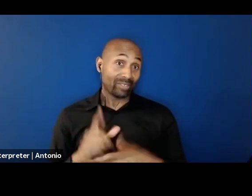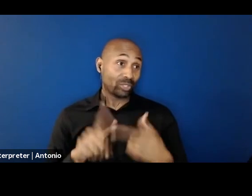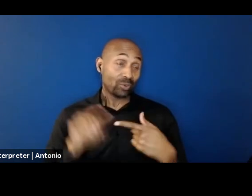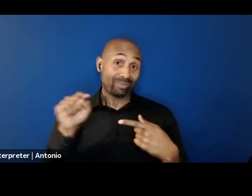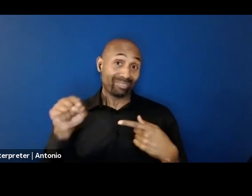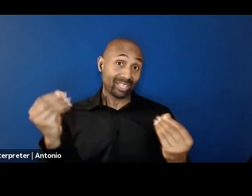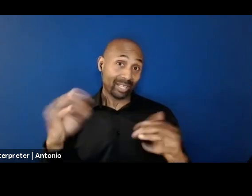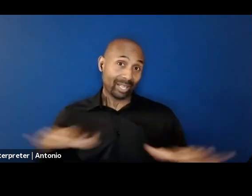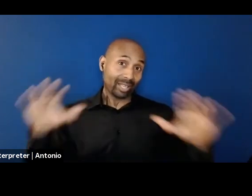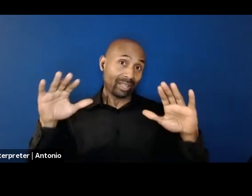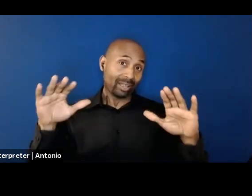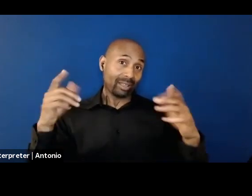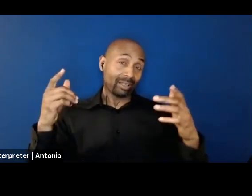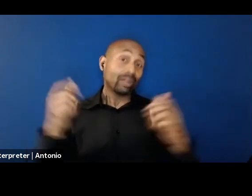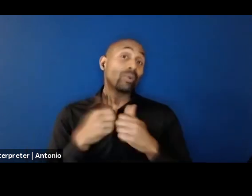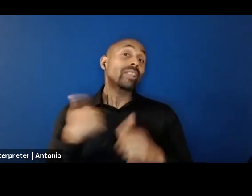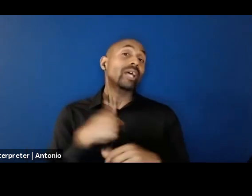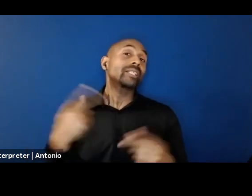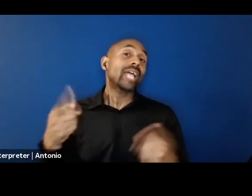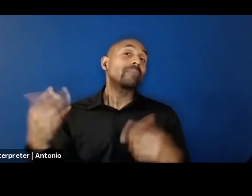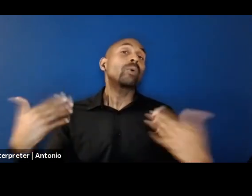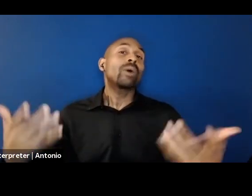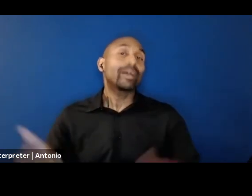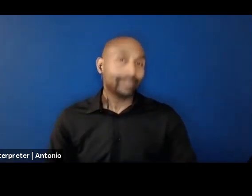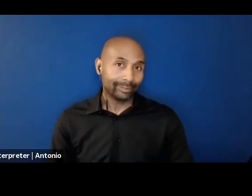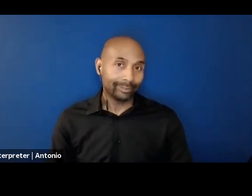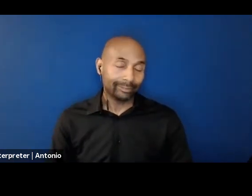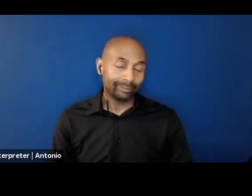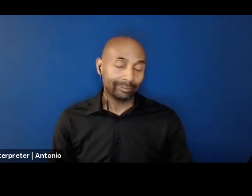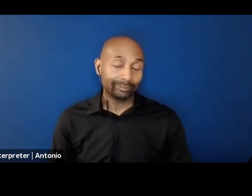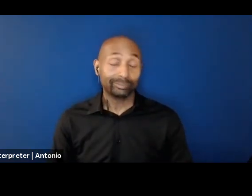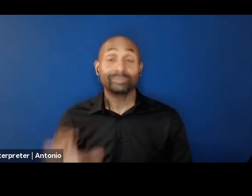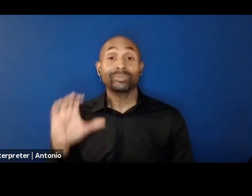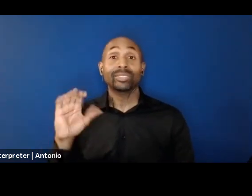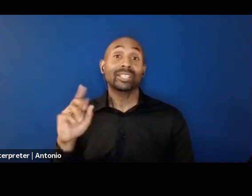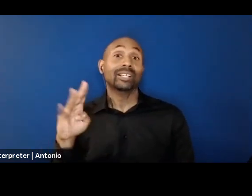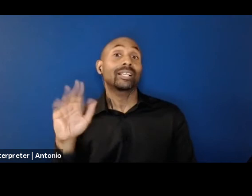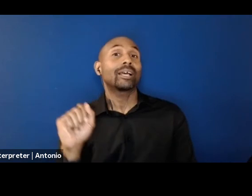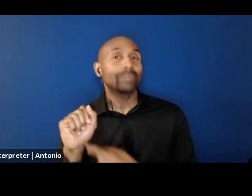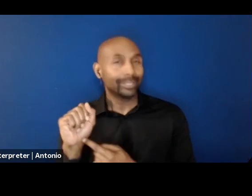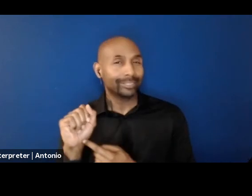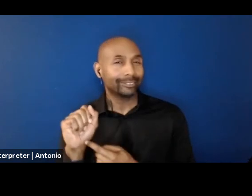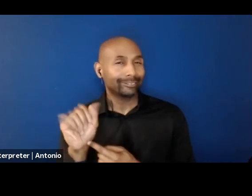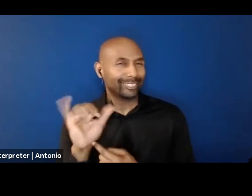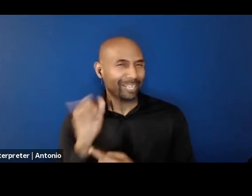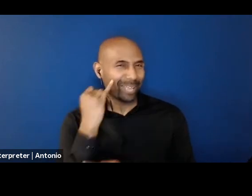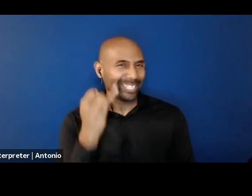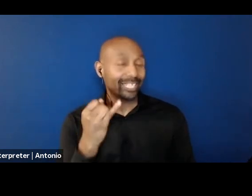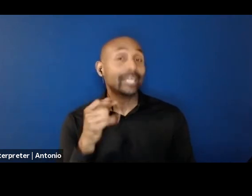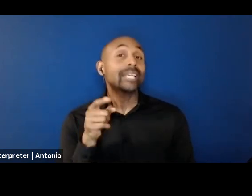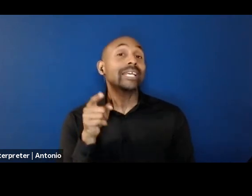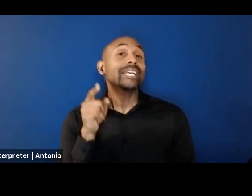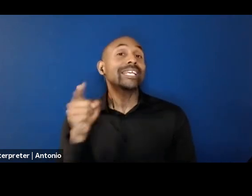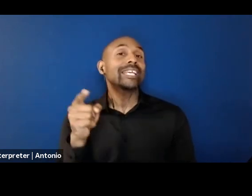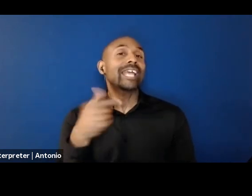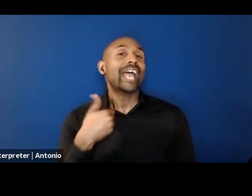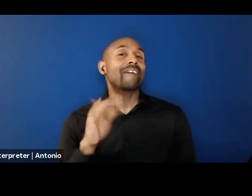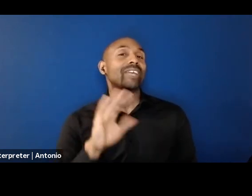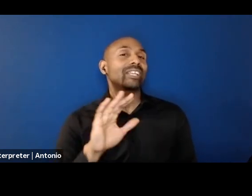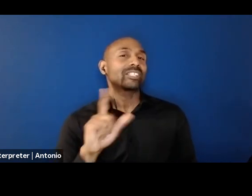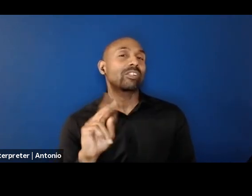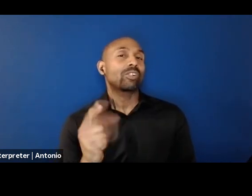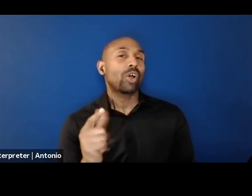Even Columbus in Kamau Brathwaite's extenuated lyric, his long song, The Arrivance, is given